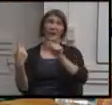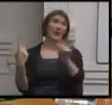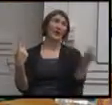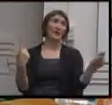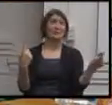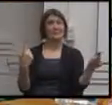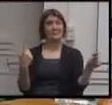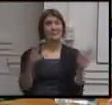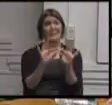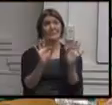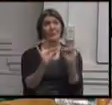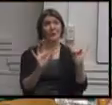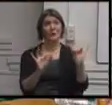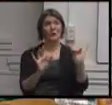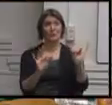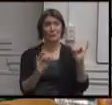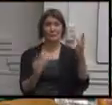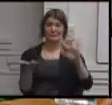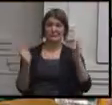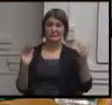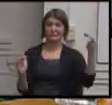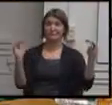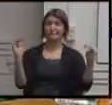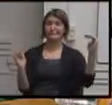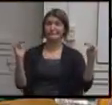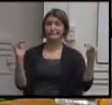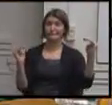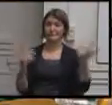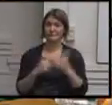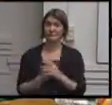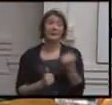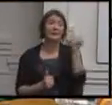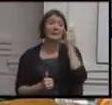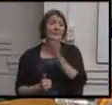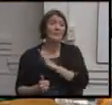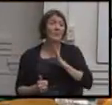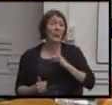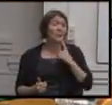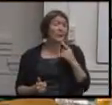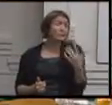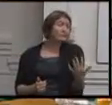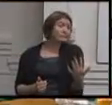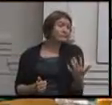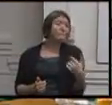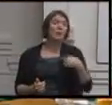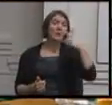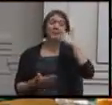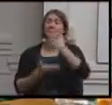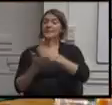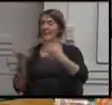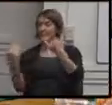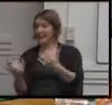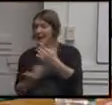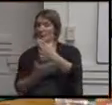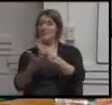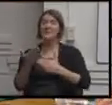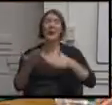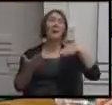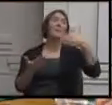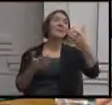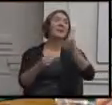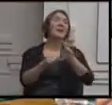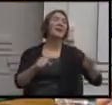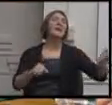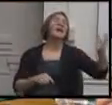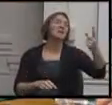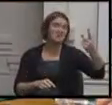and so if the board said, okay, we'd like to do some of it now and do some of it in next fiscal